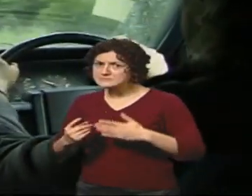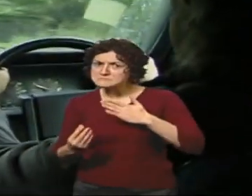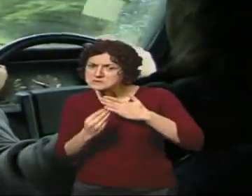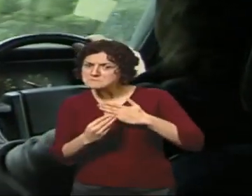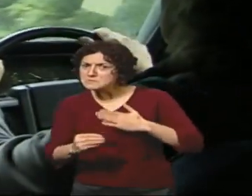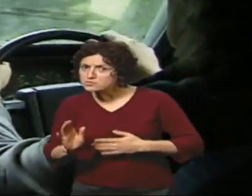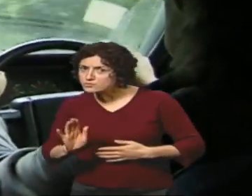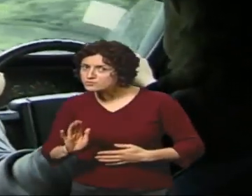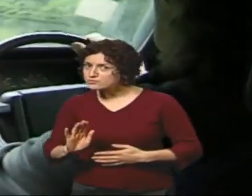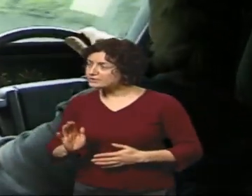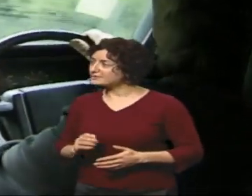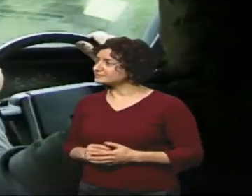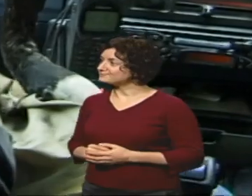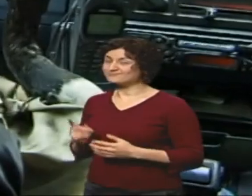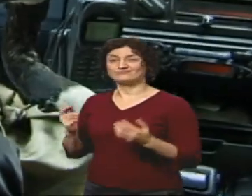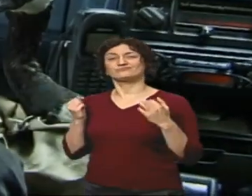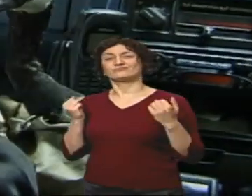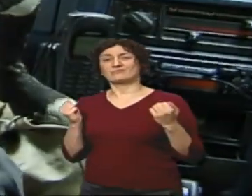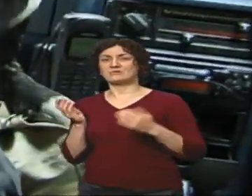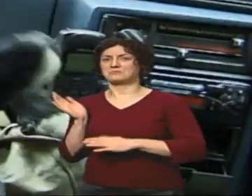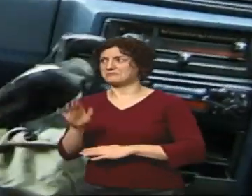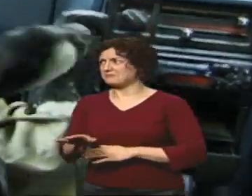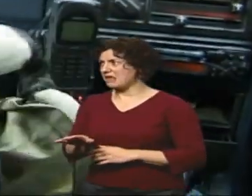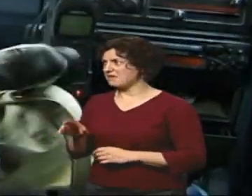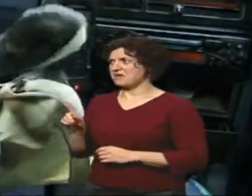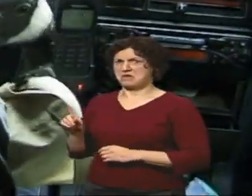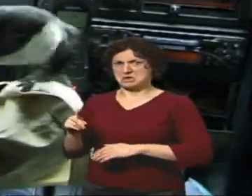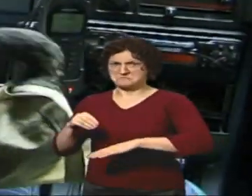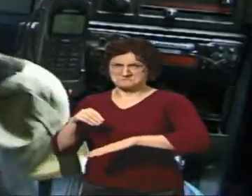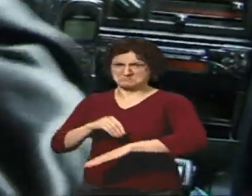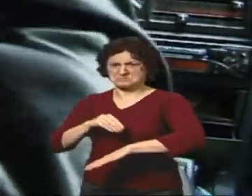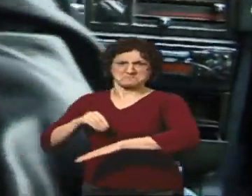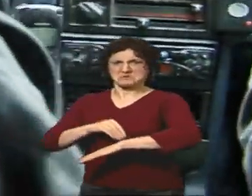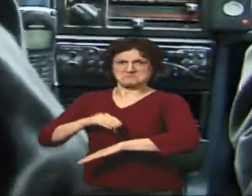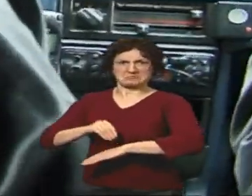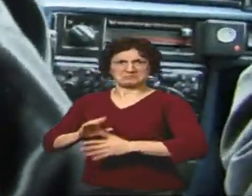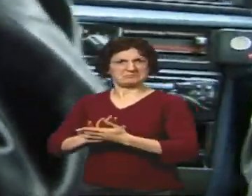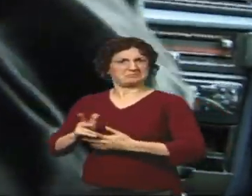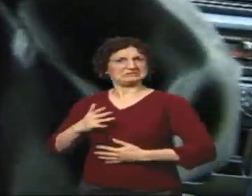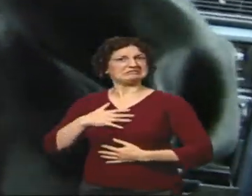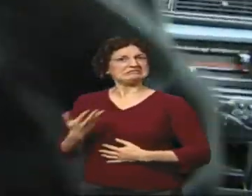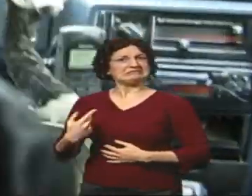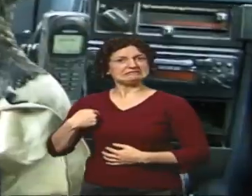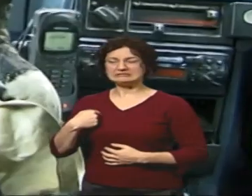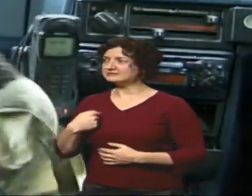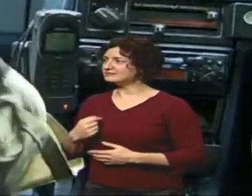On the journey back to the centre, the goose showed his disapproval of the whole business. Ow, ow, ow, ow.